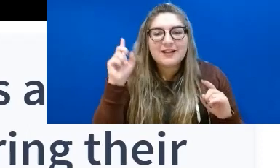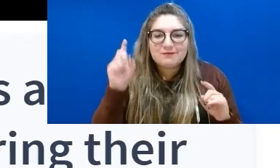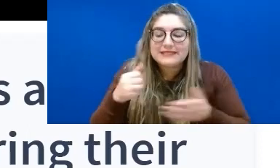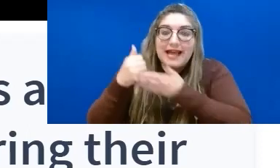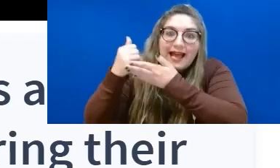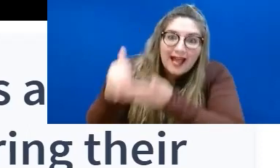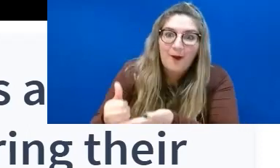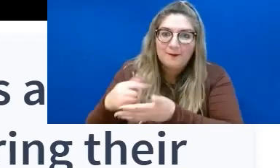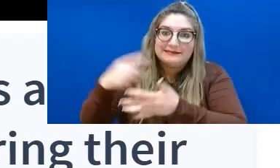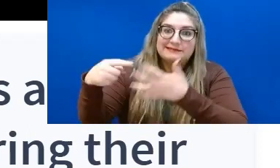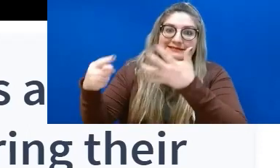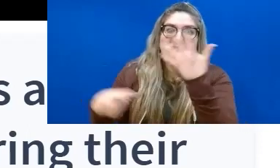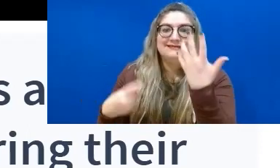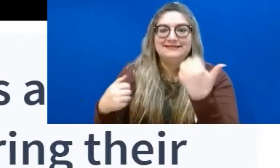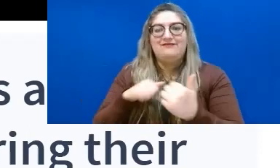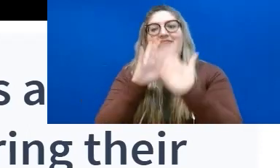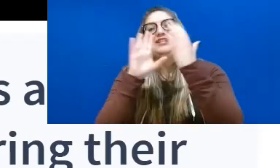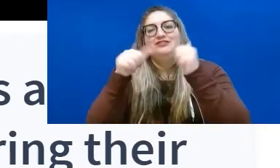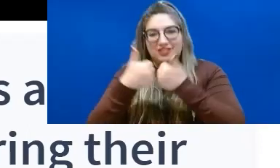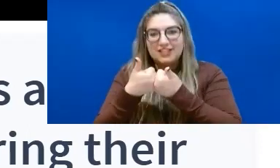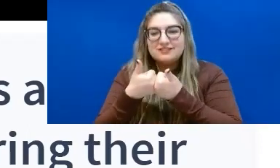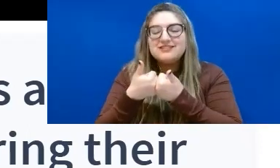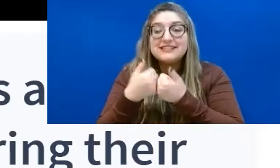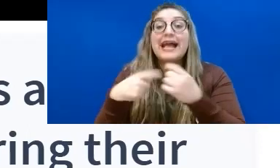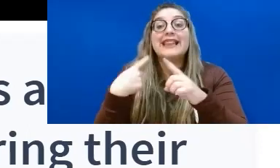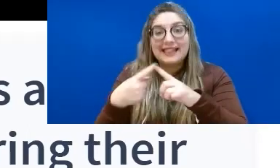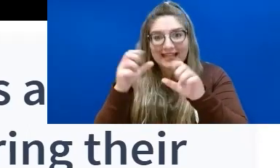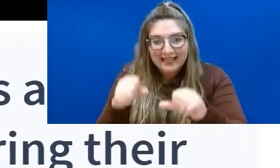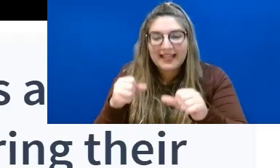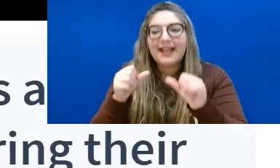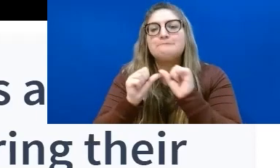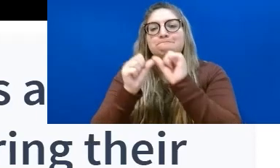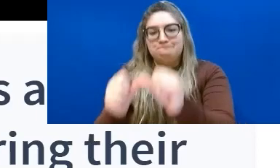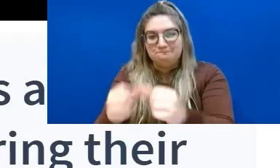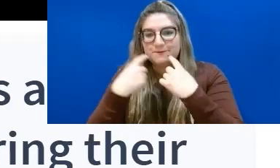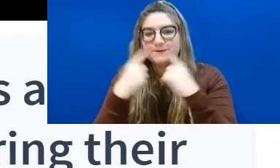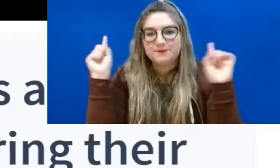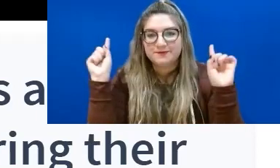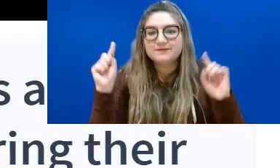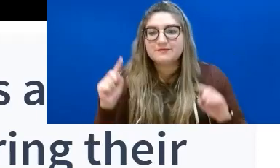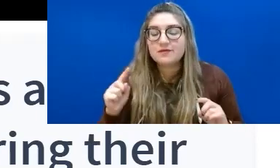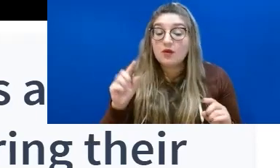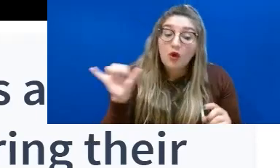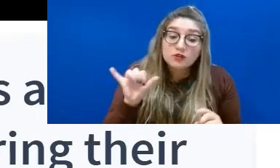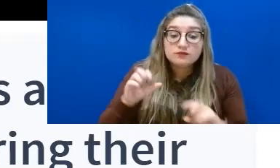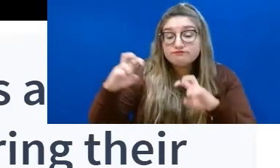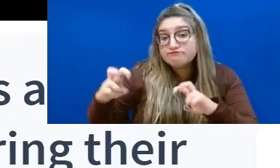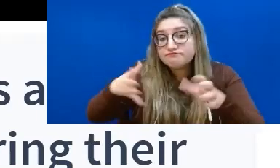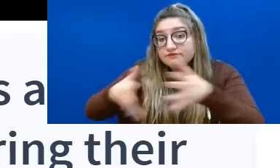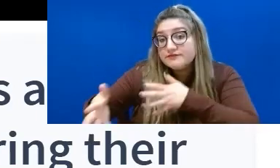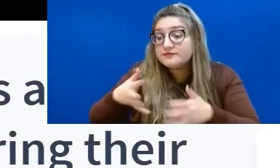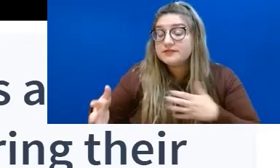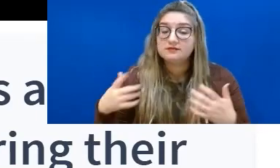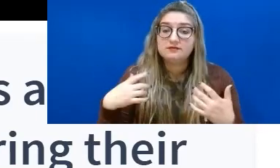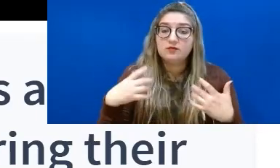And like I was saying earlier, we have conversations with our students about, let's find solutions, right? Let's not play the blame game. Let's not take things personal.